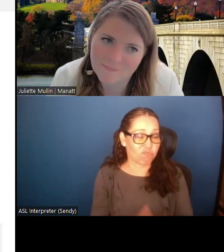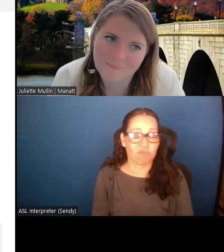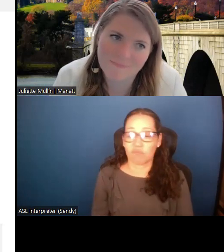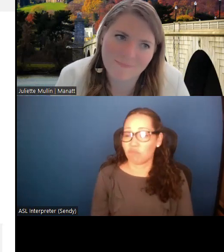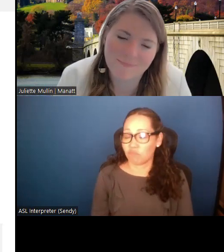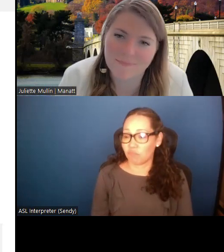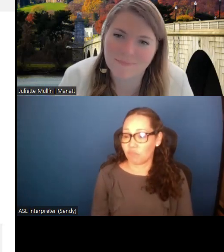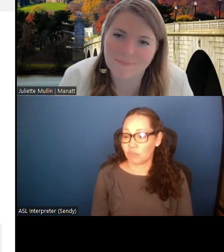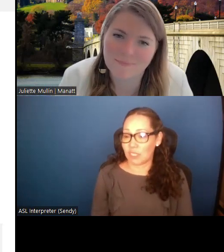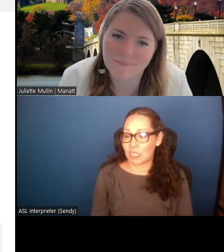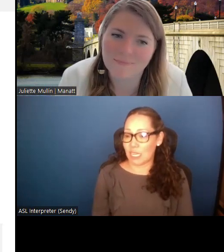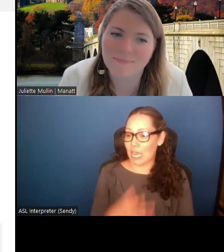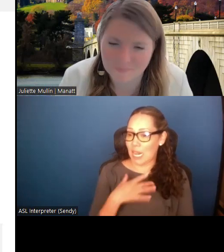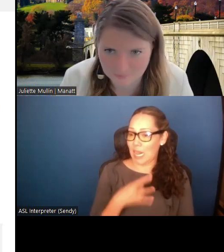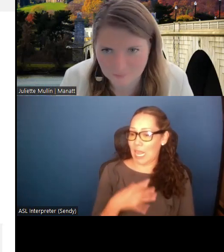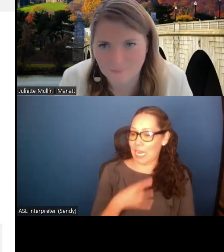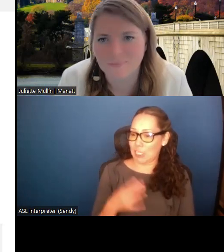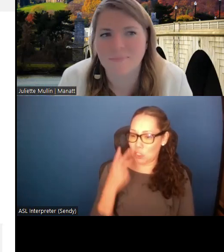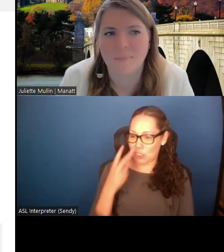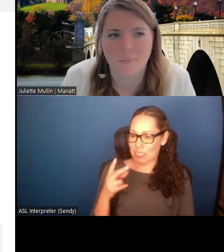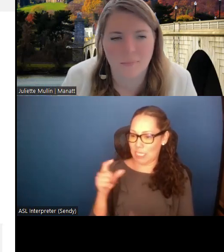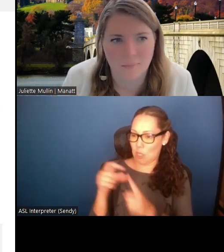And I'd like to see the word essential in there somewhere.